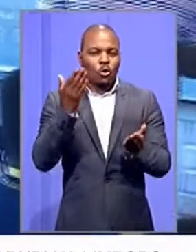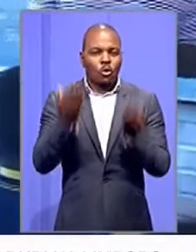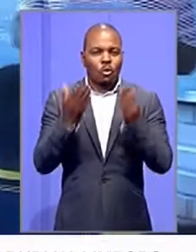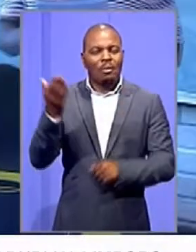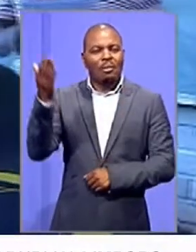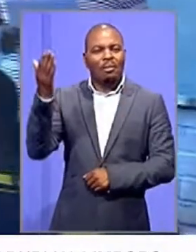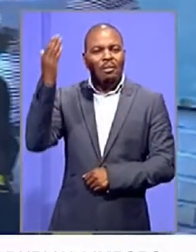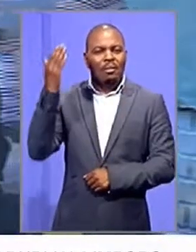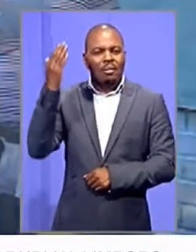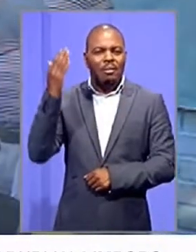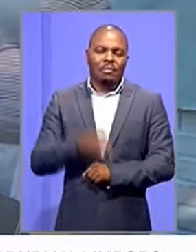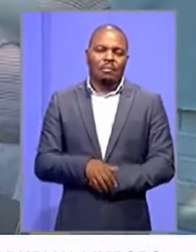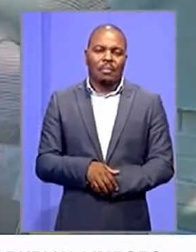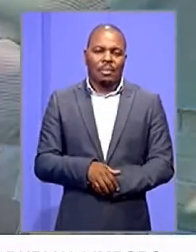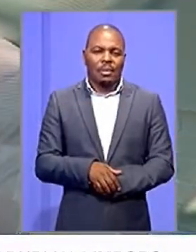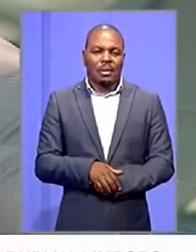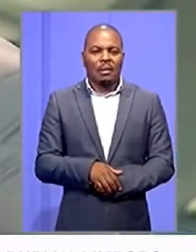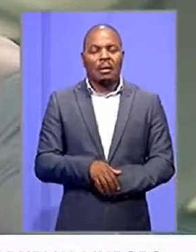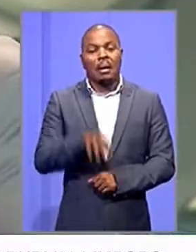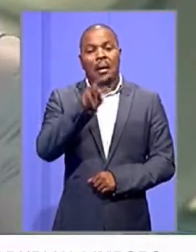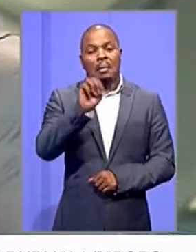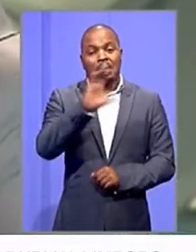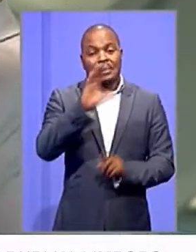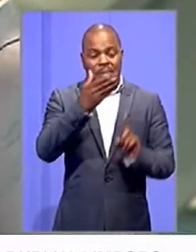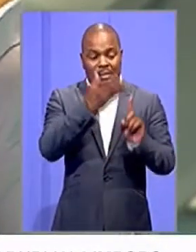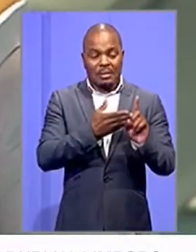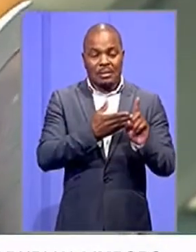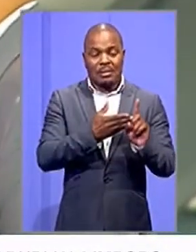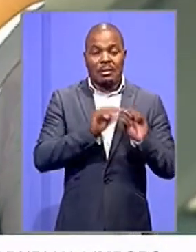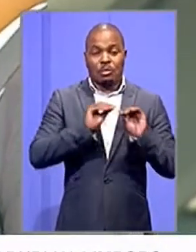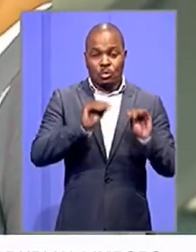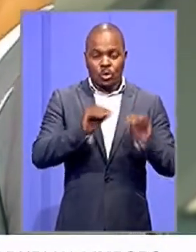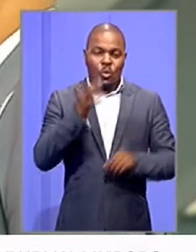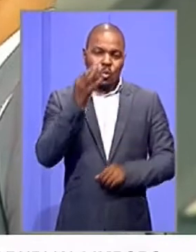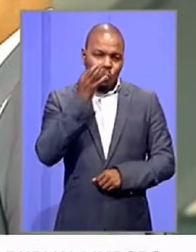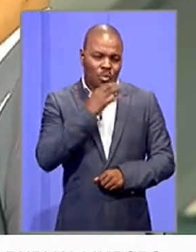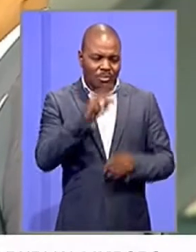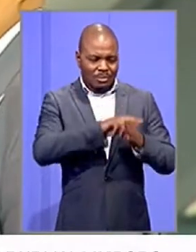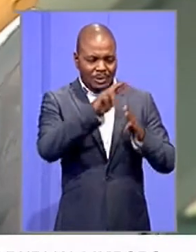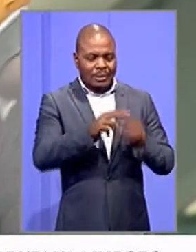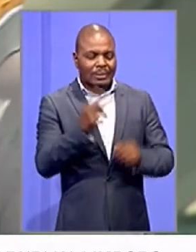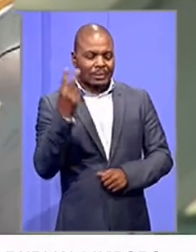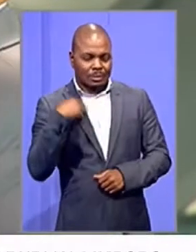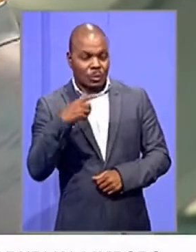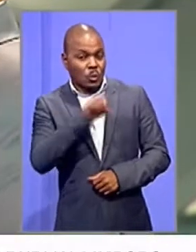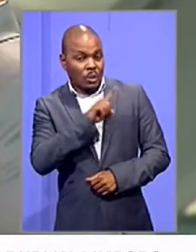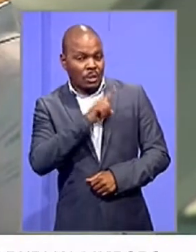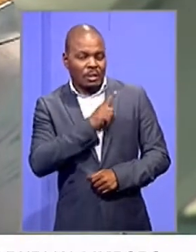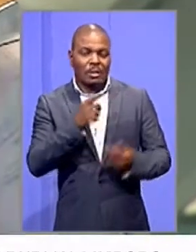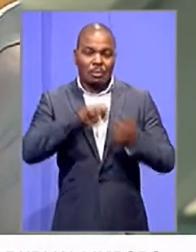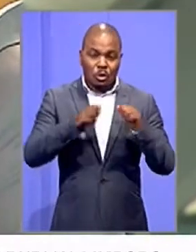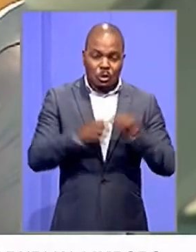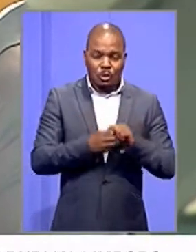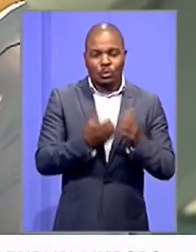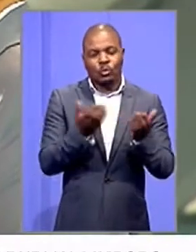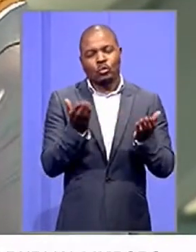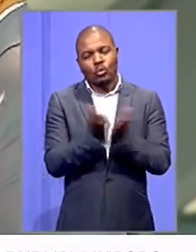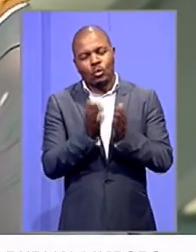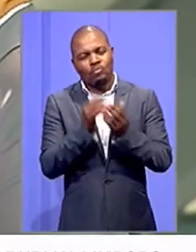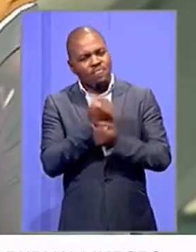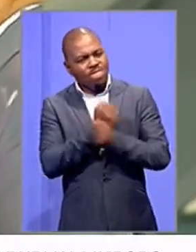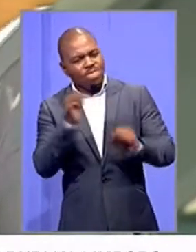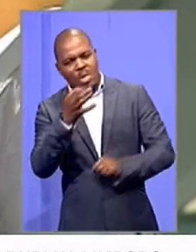go feta. Molekgotlaphetiši wa thuto Poli Bošielo o re go nyamiša ga dipoelo tše o bakile ke mathata a boganka ka dikolong, leuba